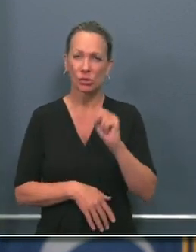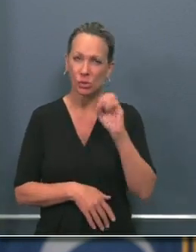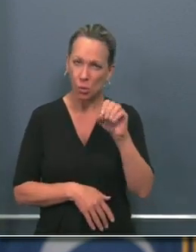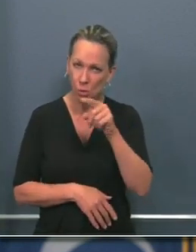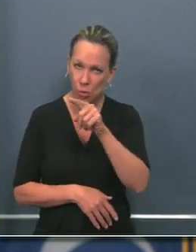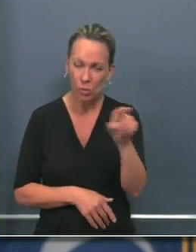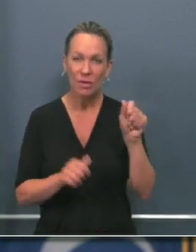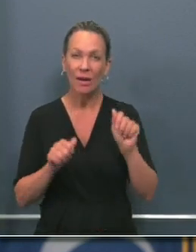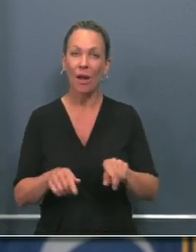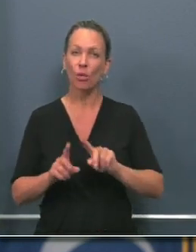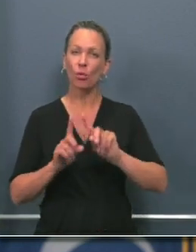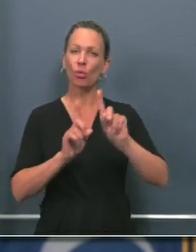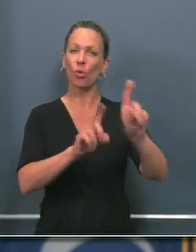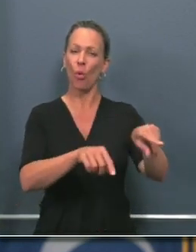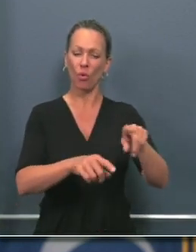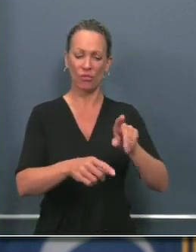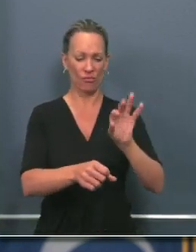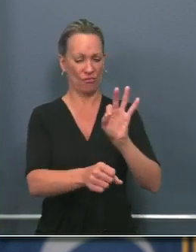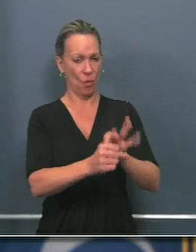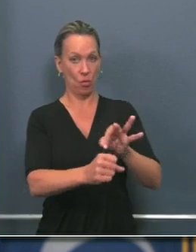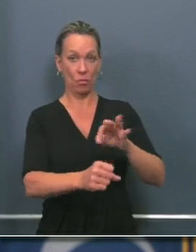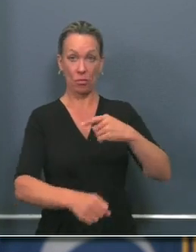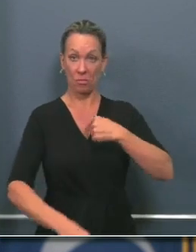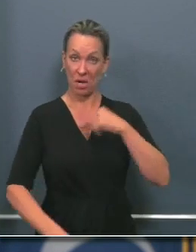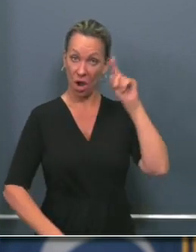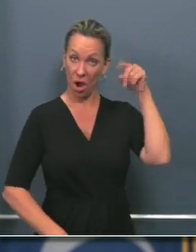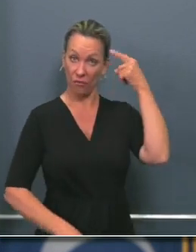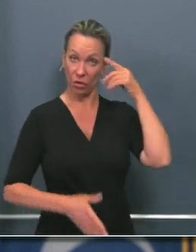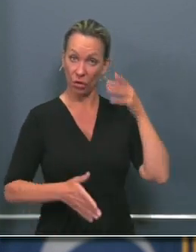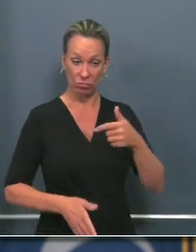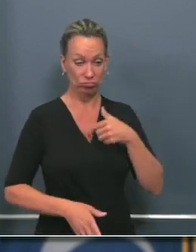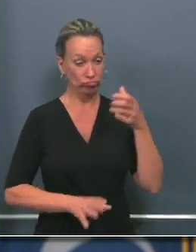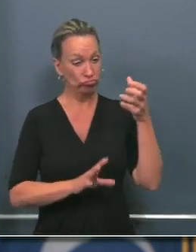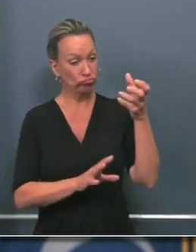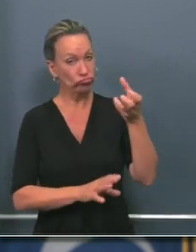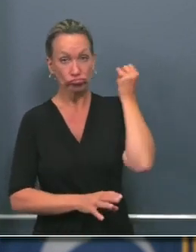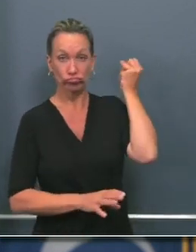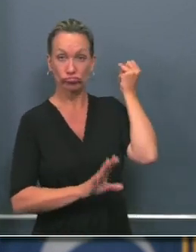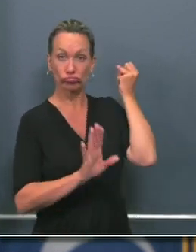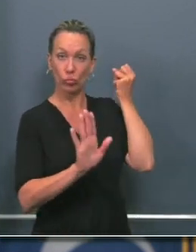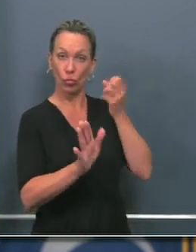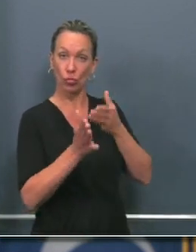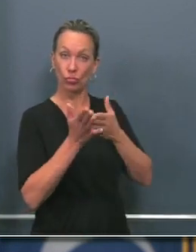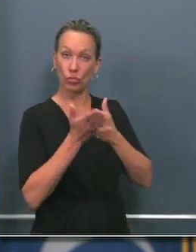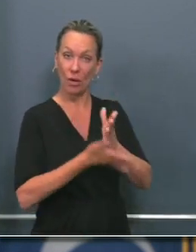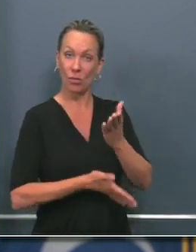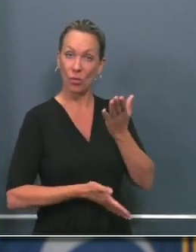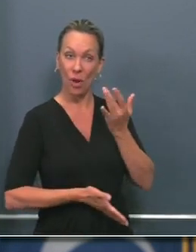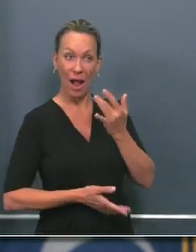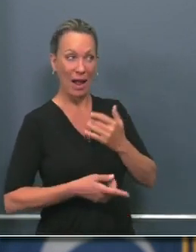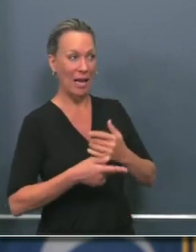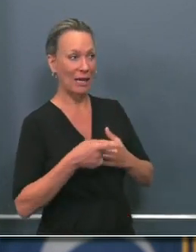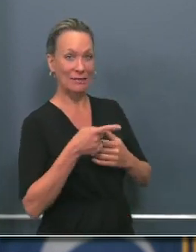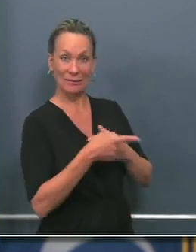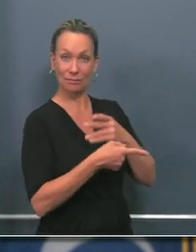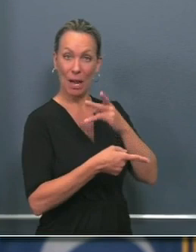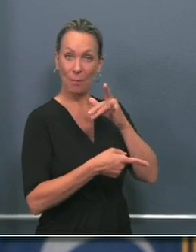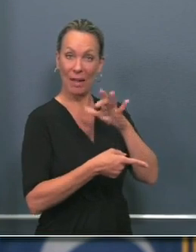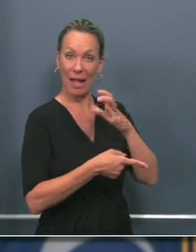right because of public health. And that's what this option, it's not mail only, it's